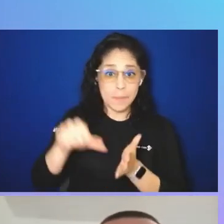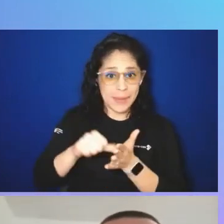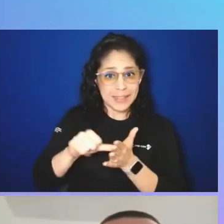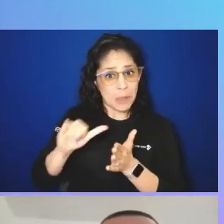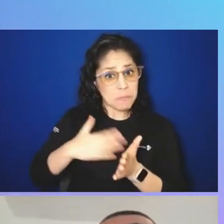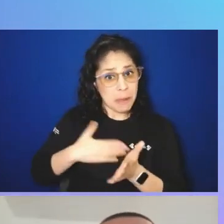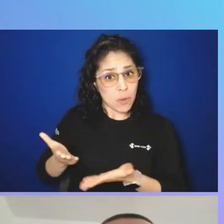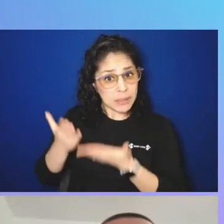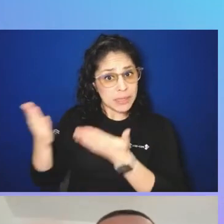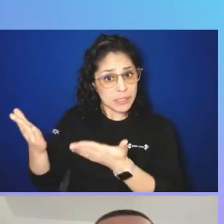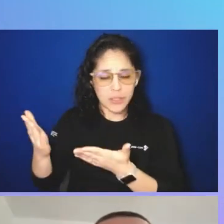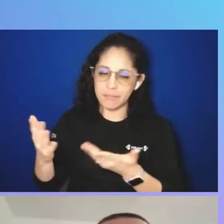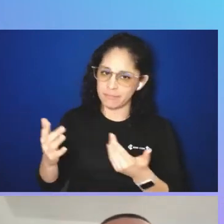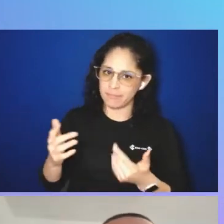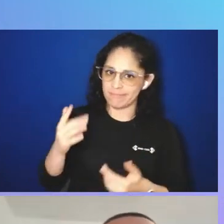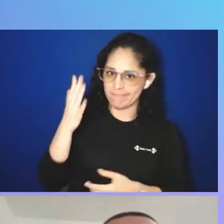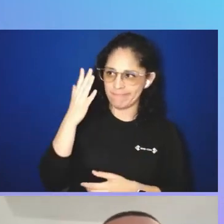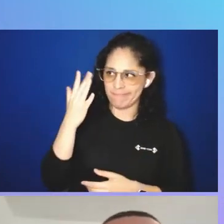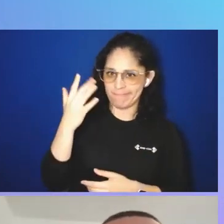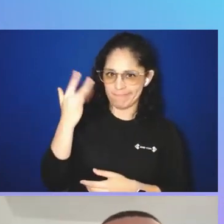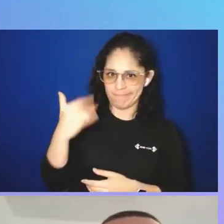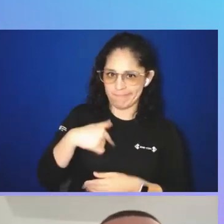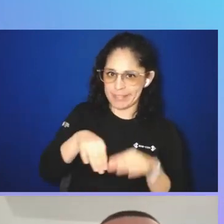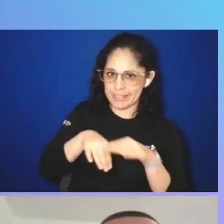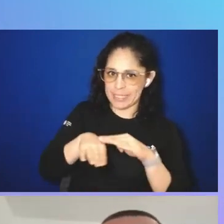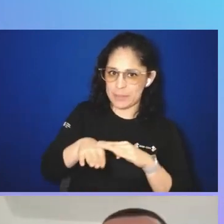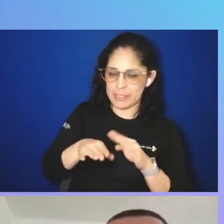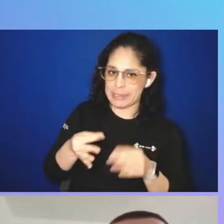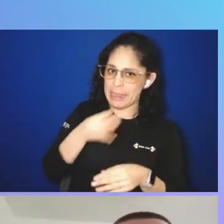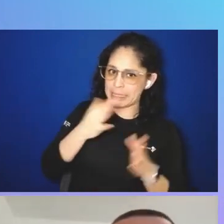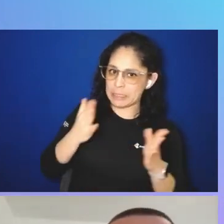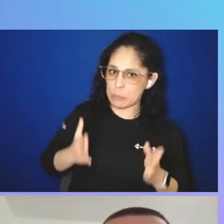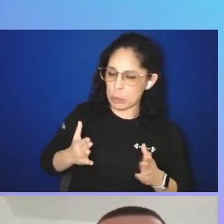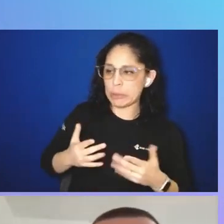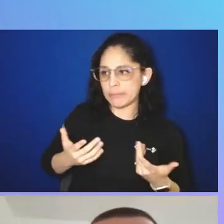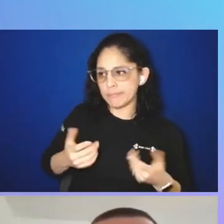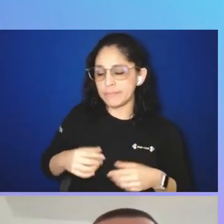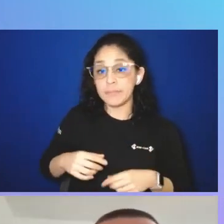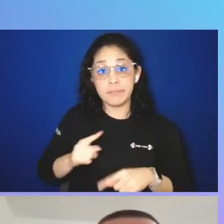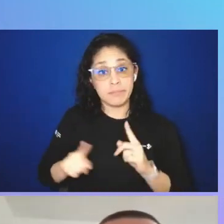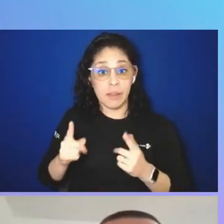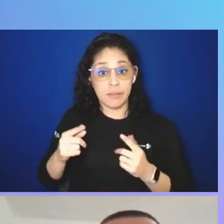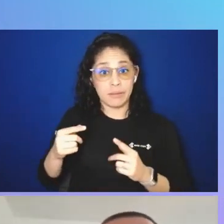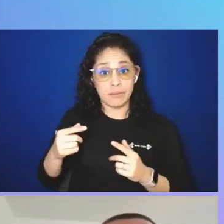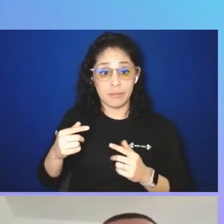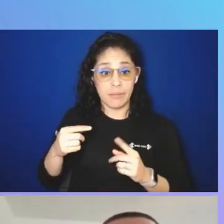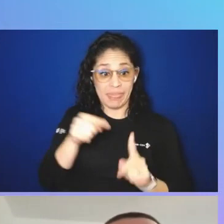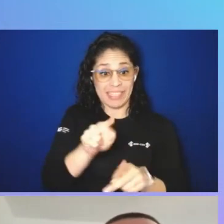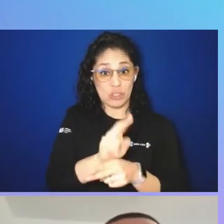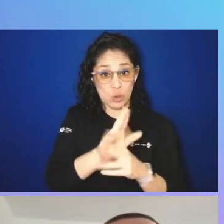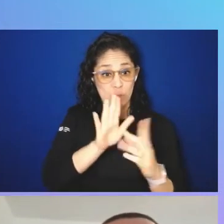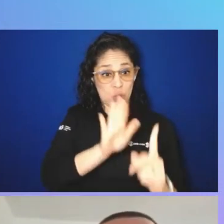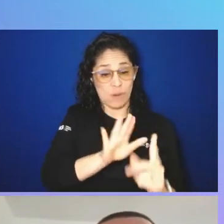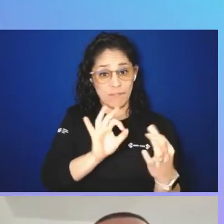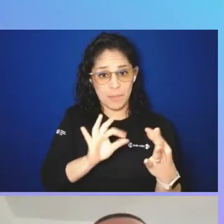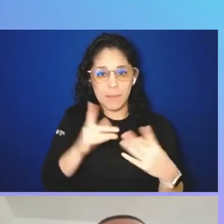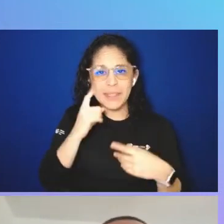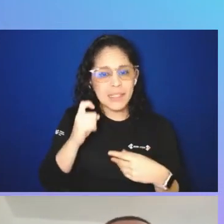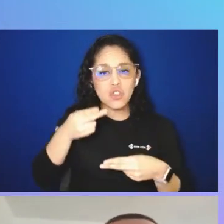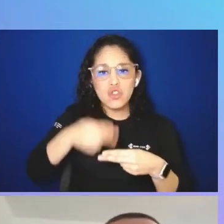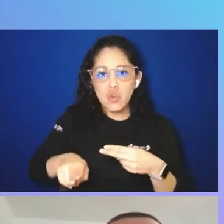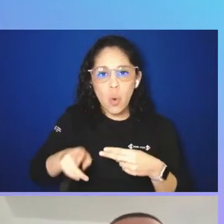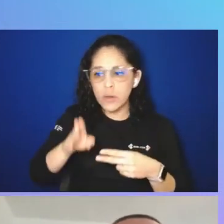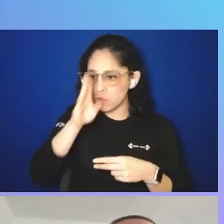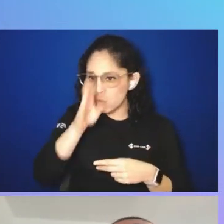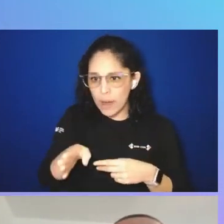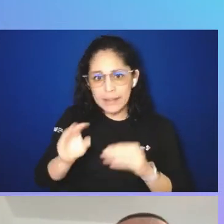the accessibility expert in inverted commas, despite this user's feedback, because it's short, direct, and it's the information they